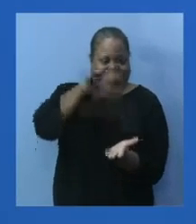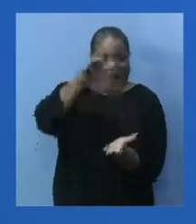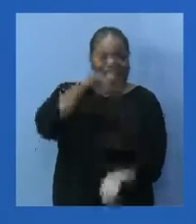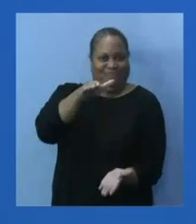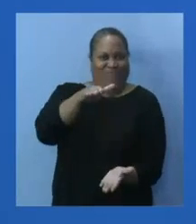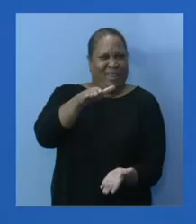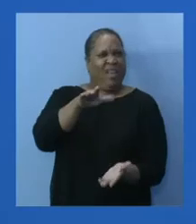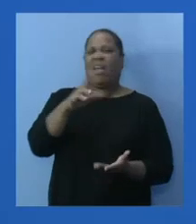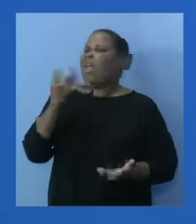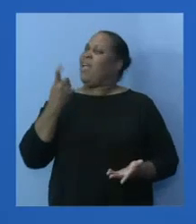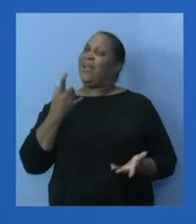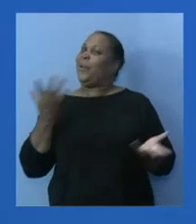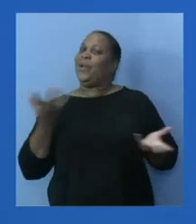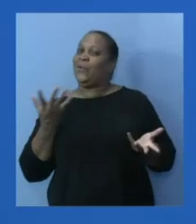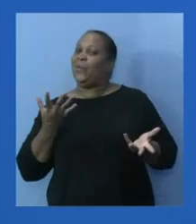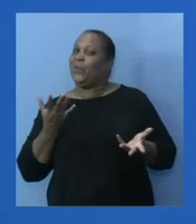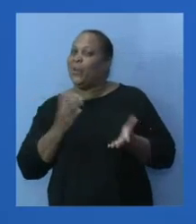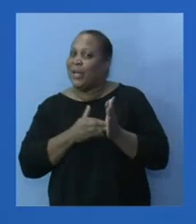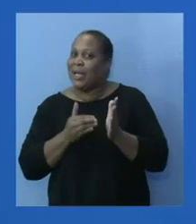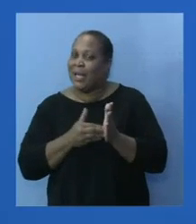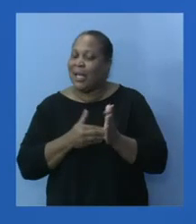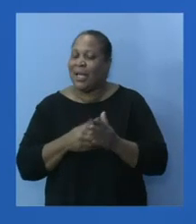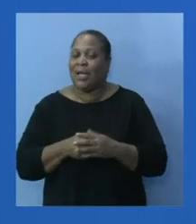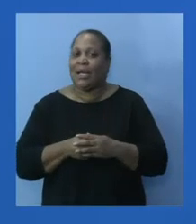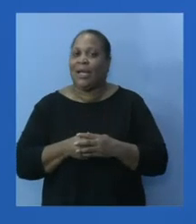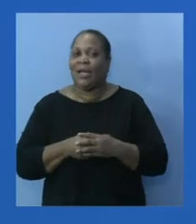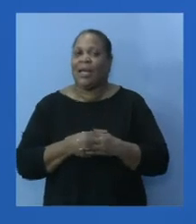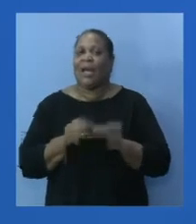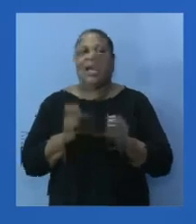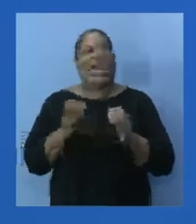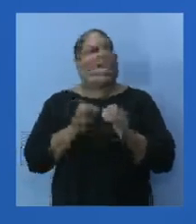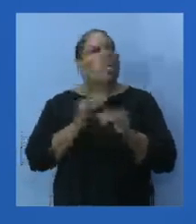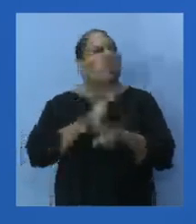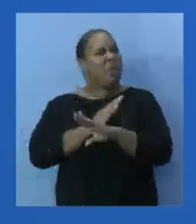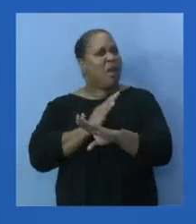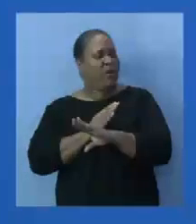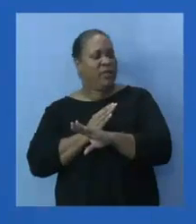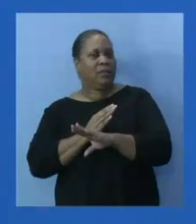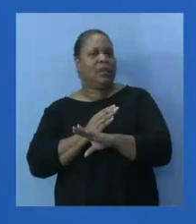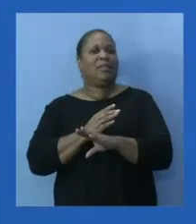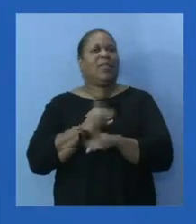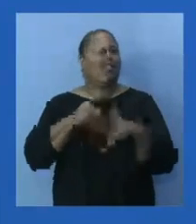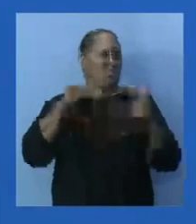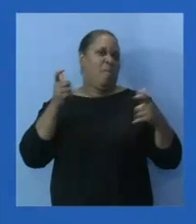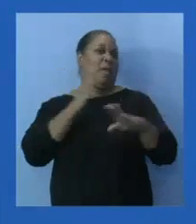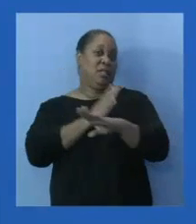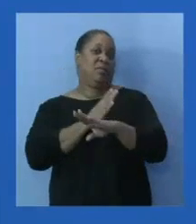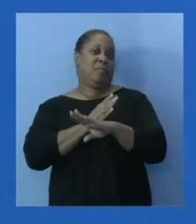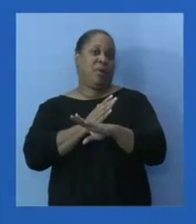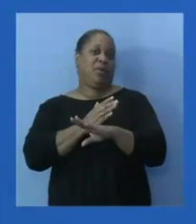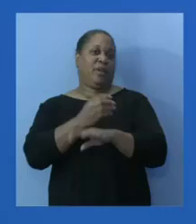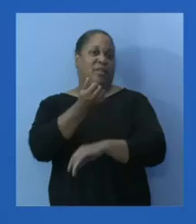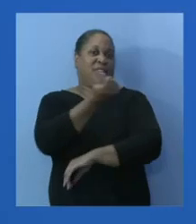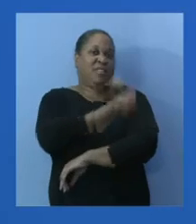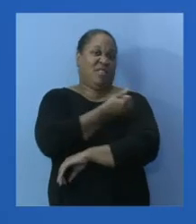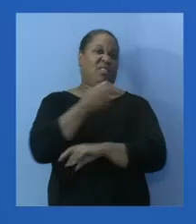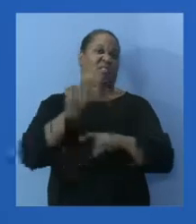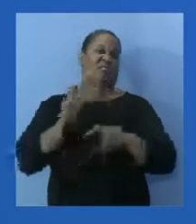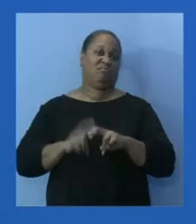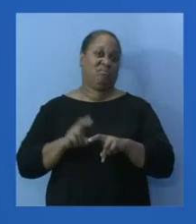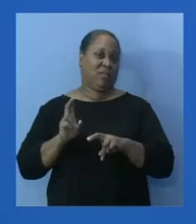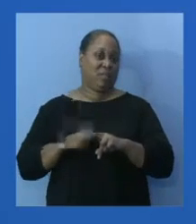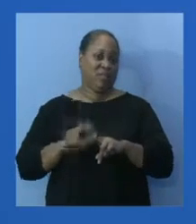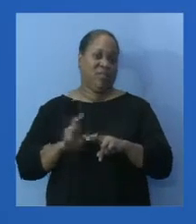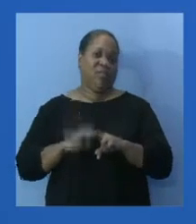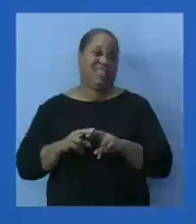yes, I'm sorry. What was the second part of your question? Any further barriers that The biggest barrier that we have is the vaccine hesitancy. And I think that's